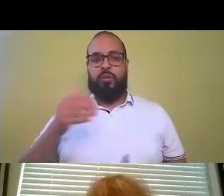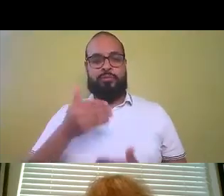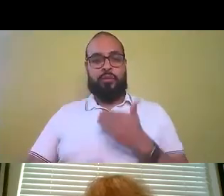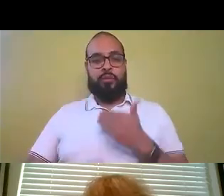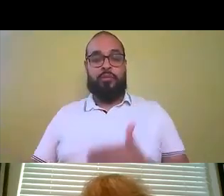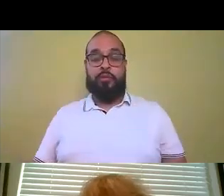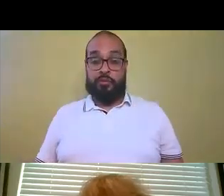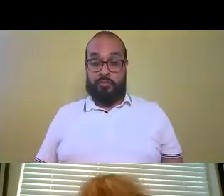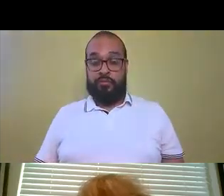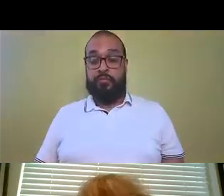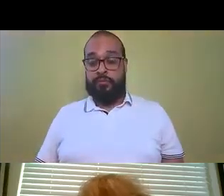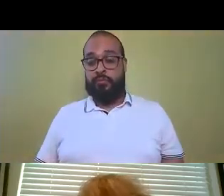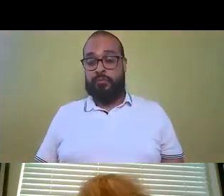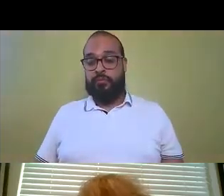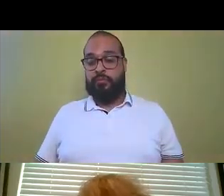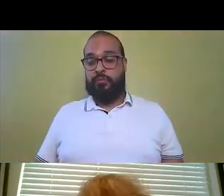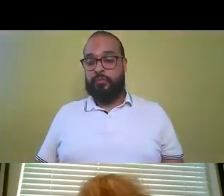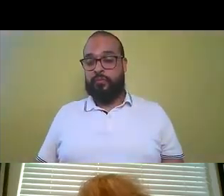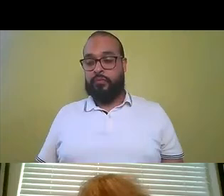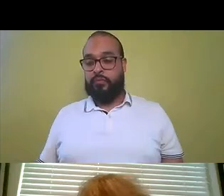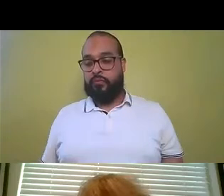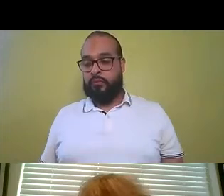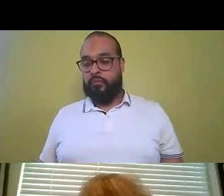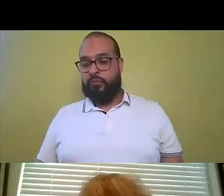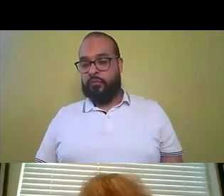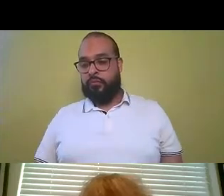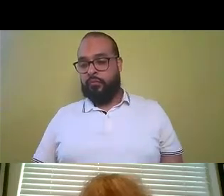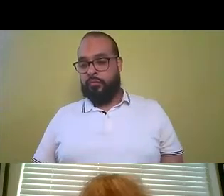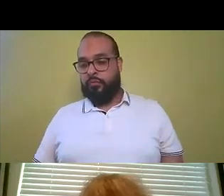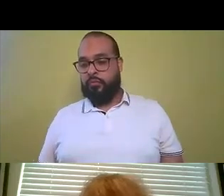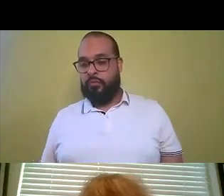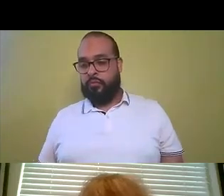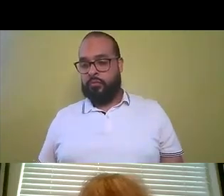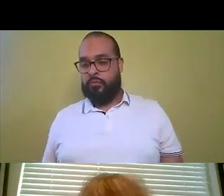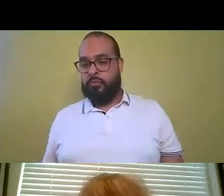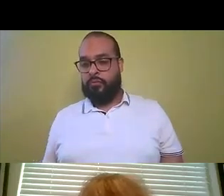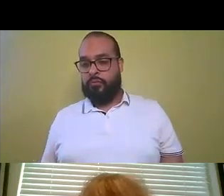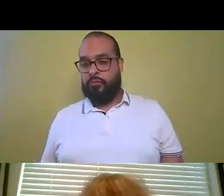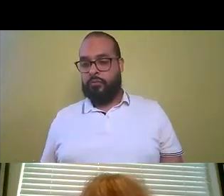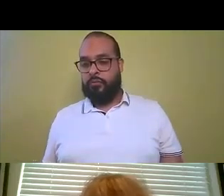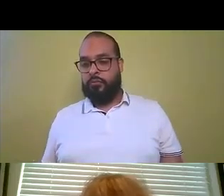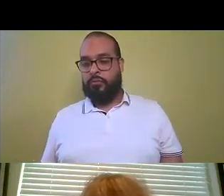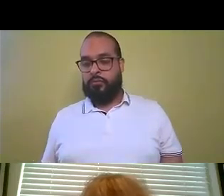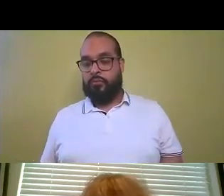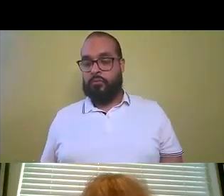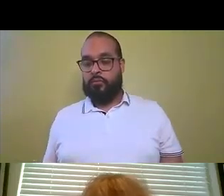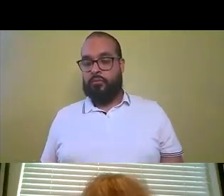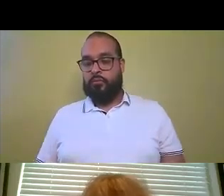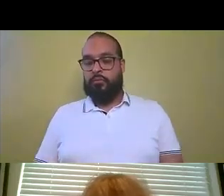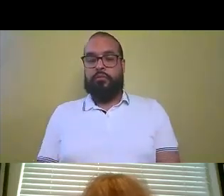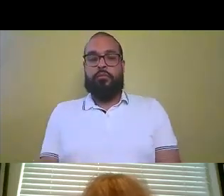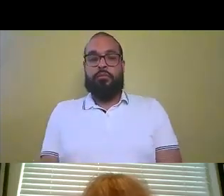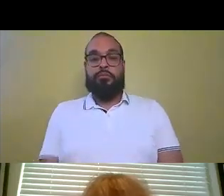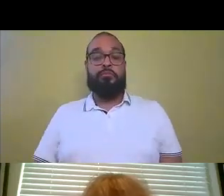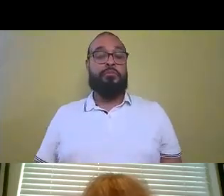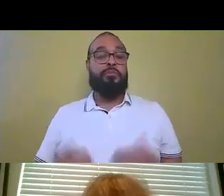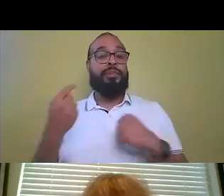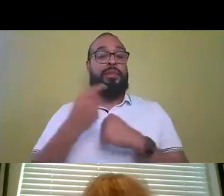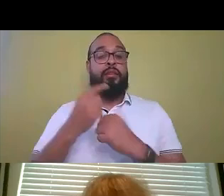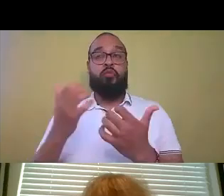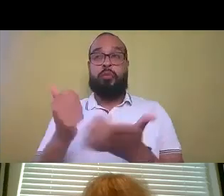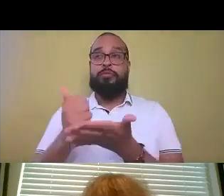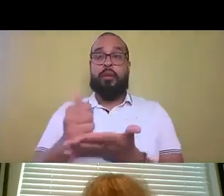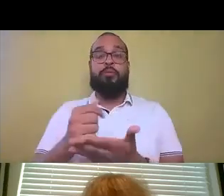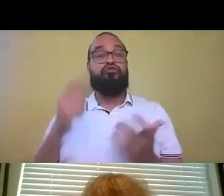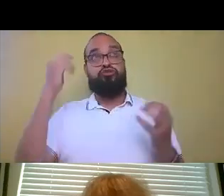So what Shawn was hoping to help everybody think about for today, and I help you think about for today, is how do you